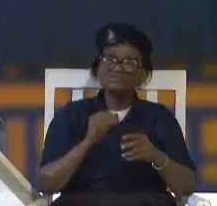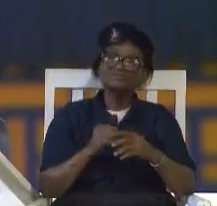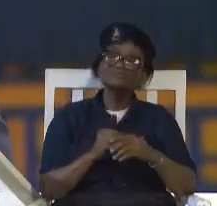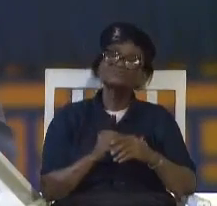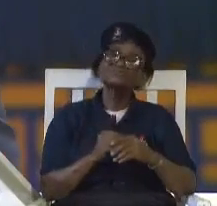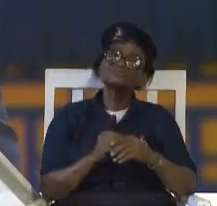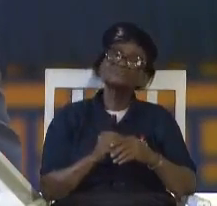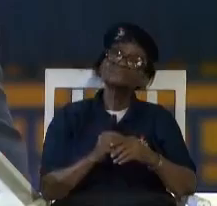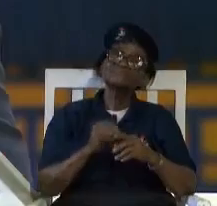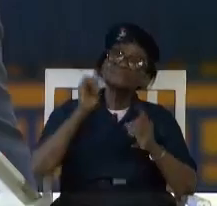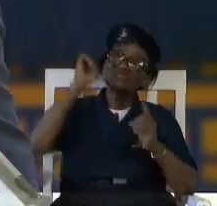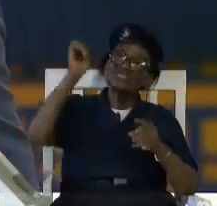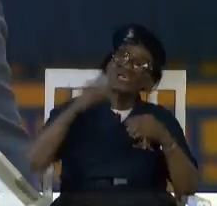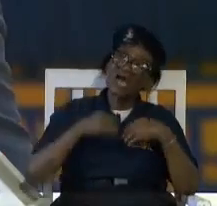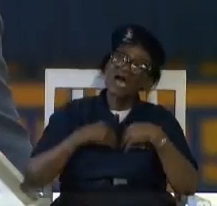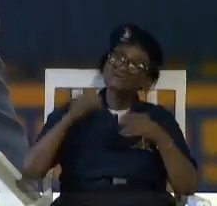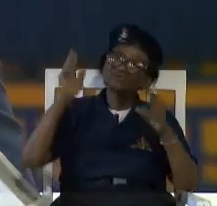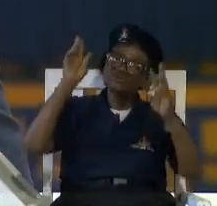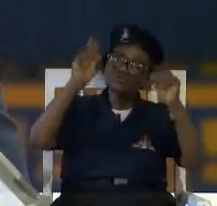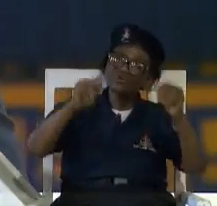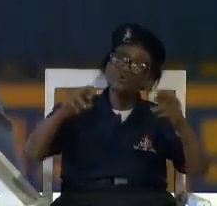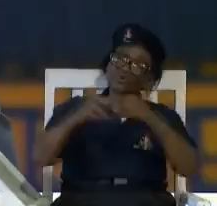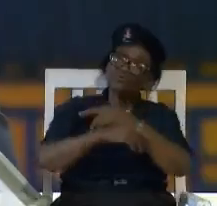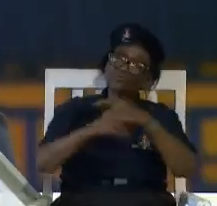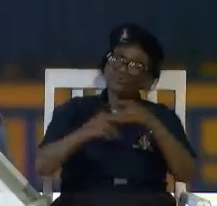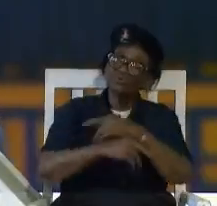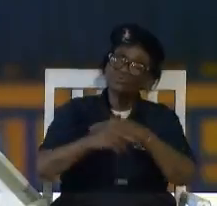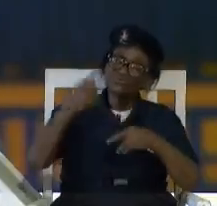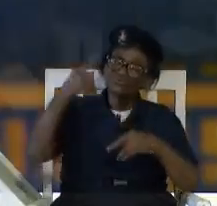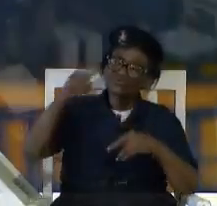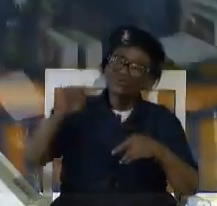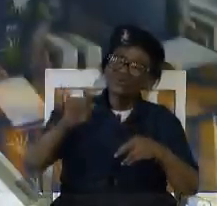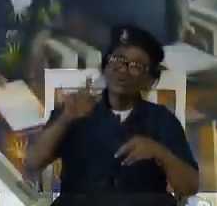He has no room for lukewarmness.